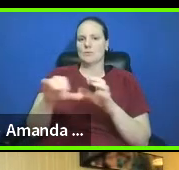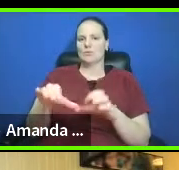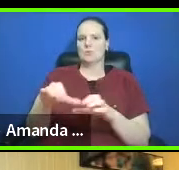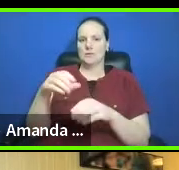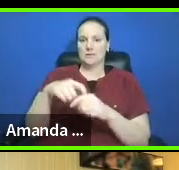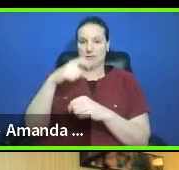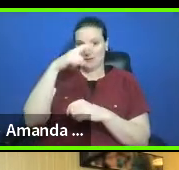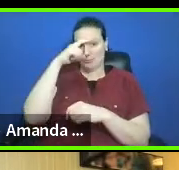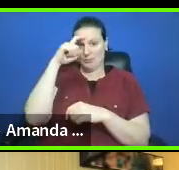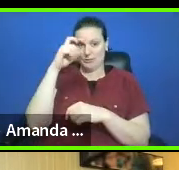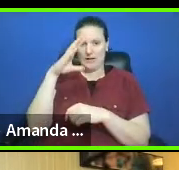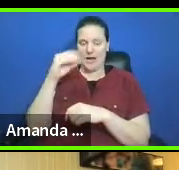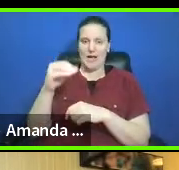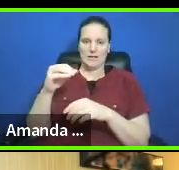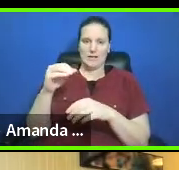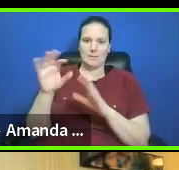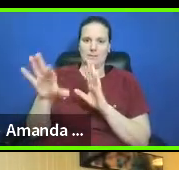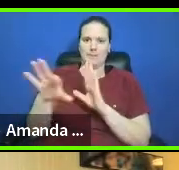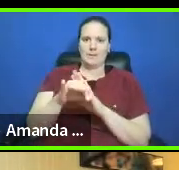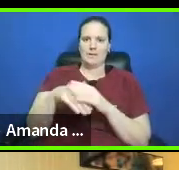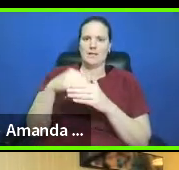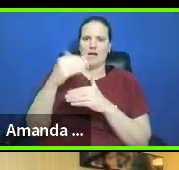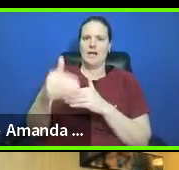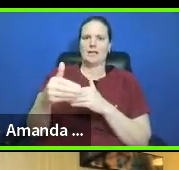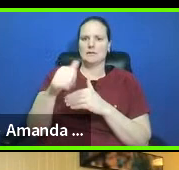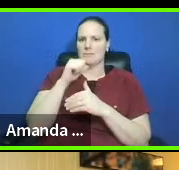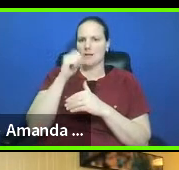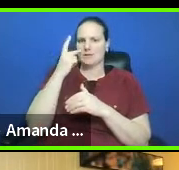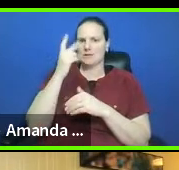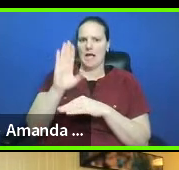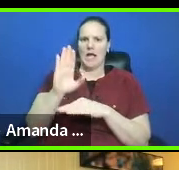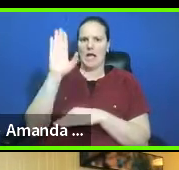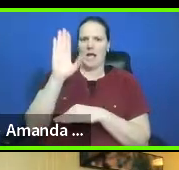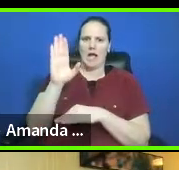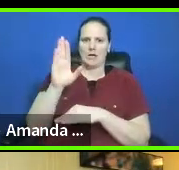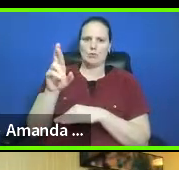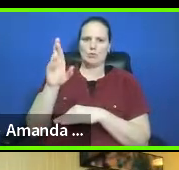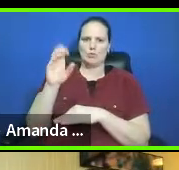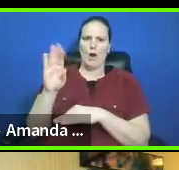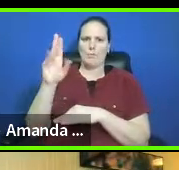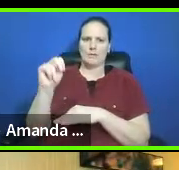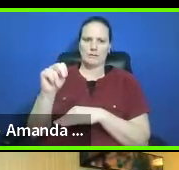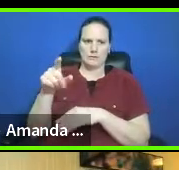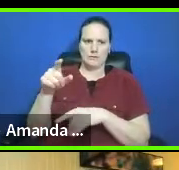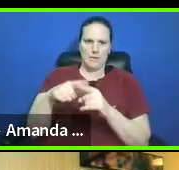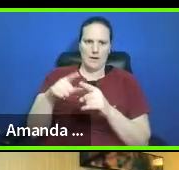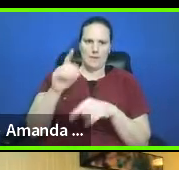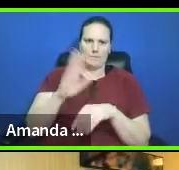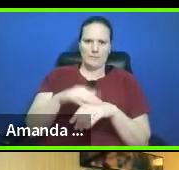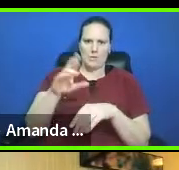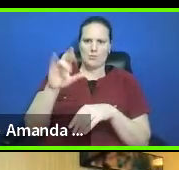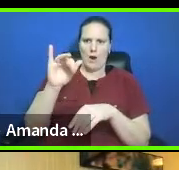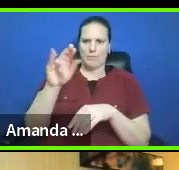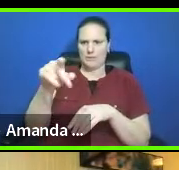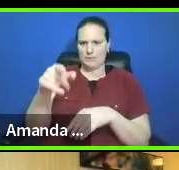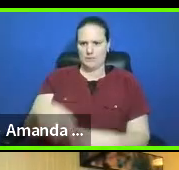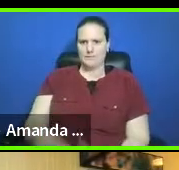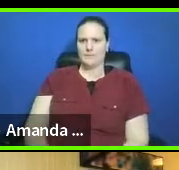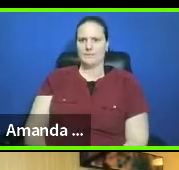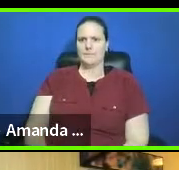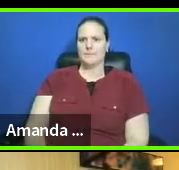Okay, and I'm picking next. I didn't see the hand of Robin raised, but I'm picking him.